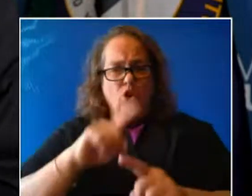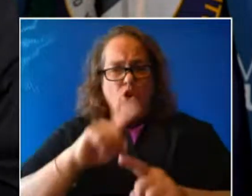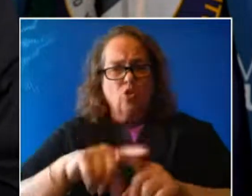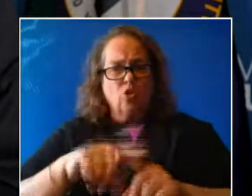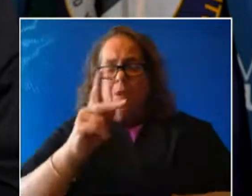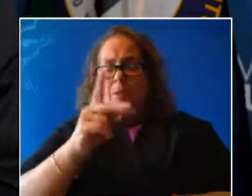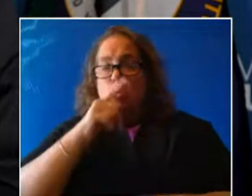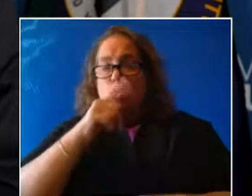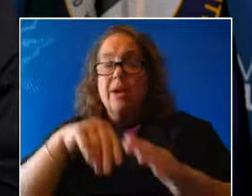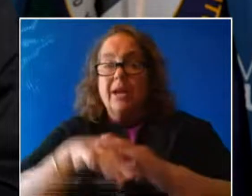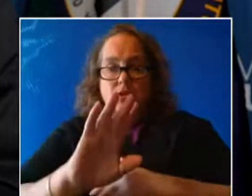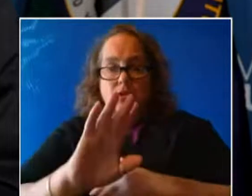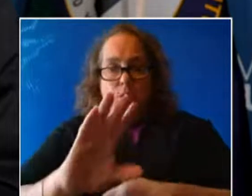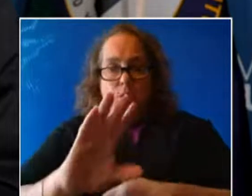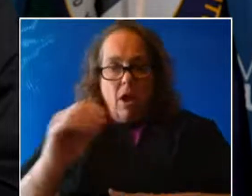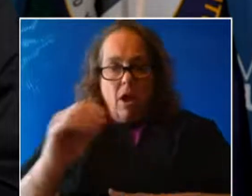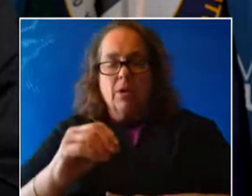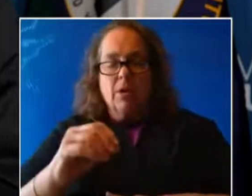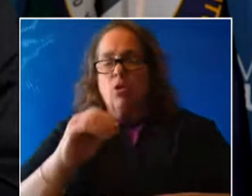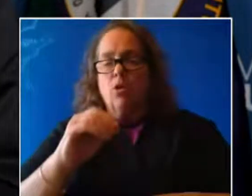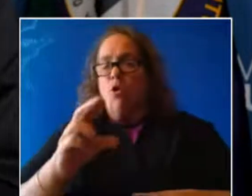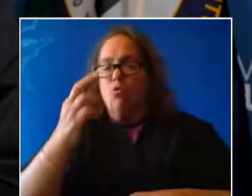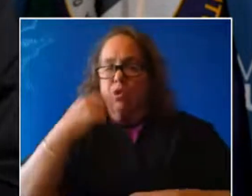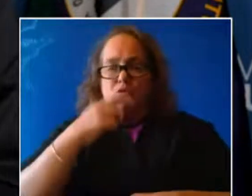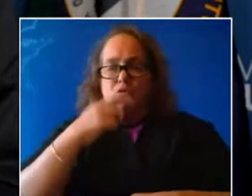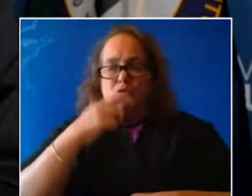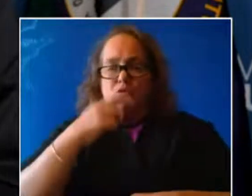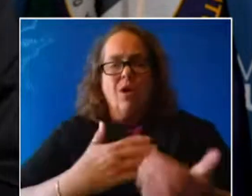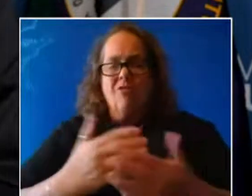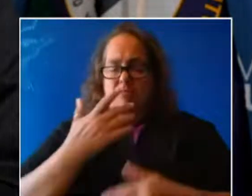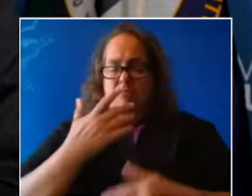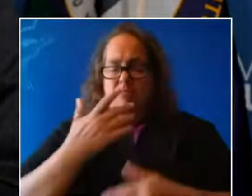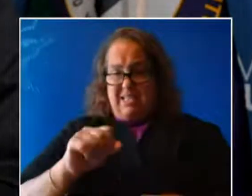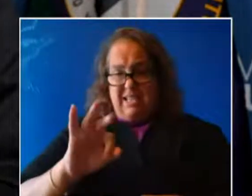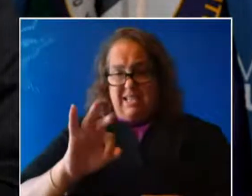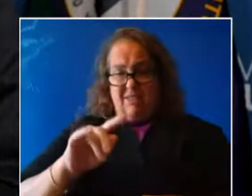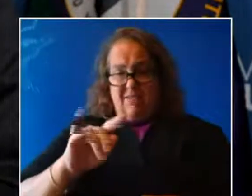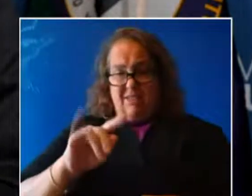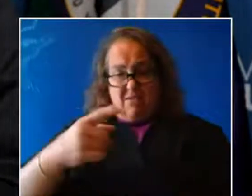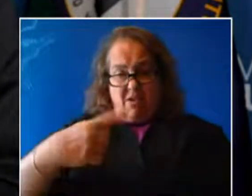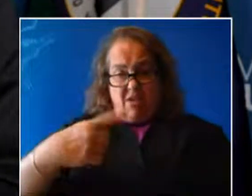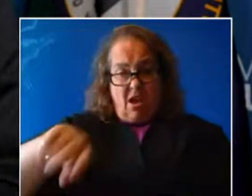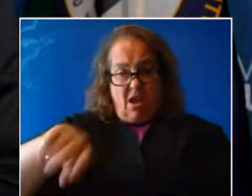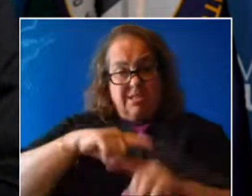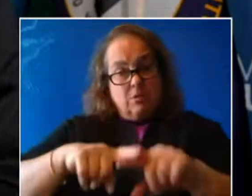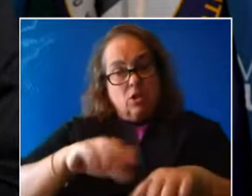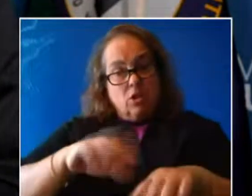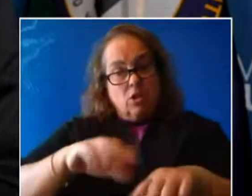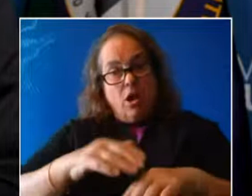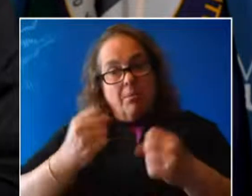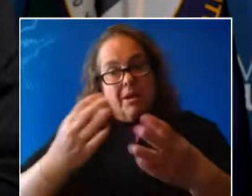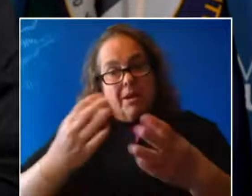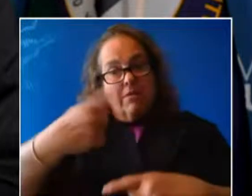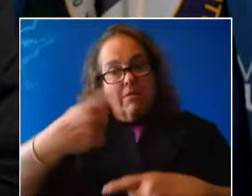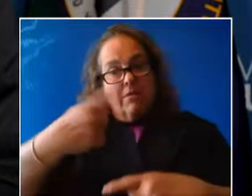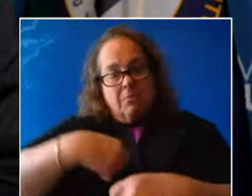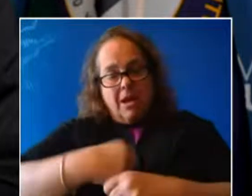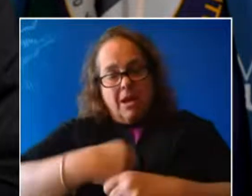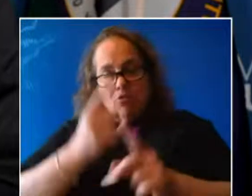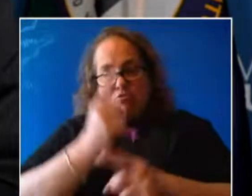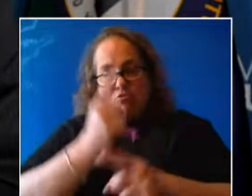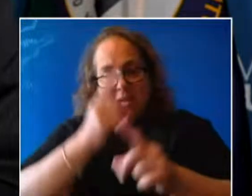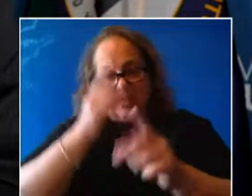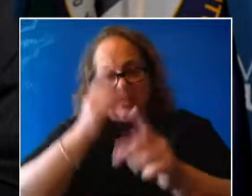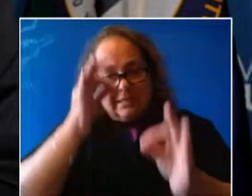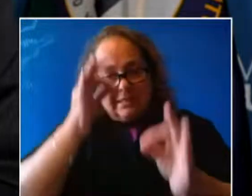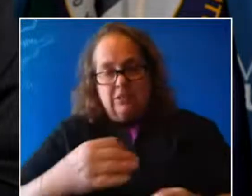safety of all of us depends on enough of us making the right decision. And we want everybody to get past the finish line